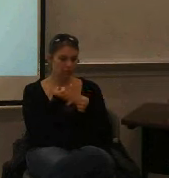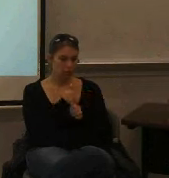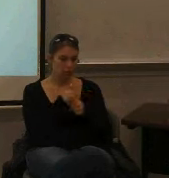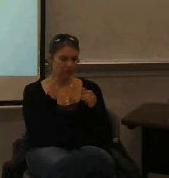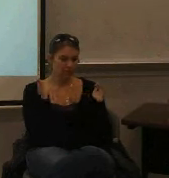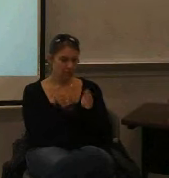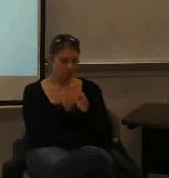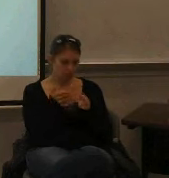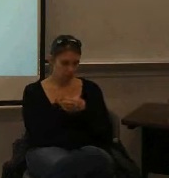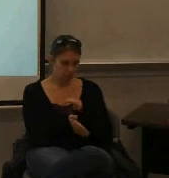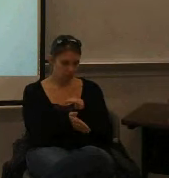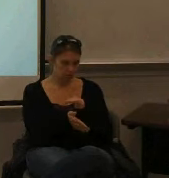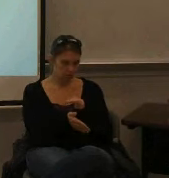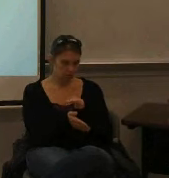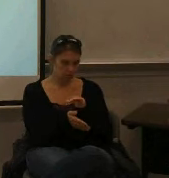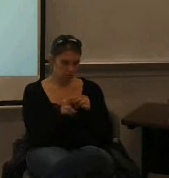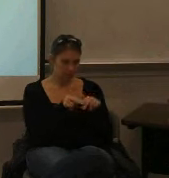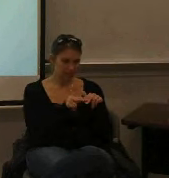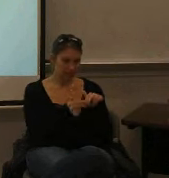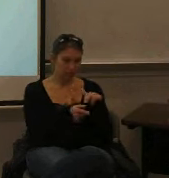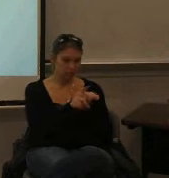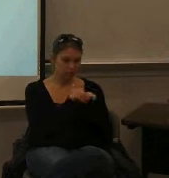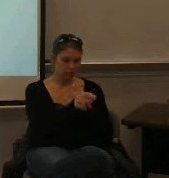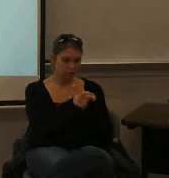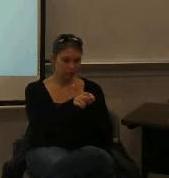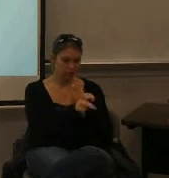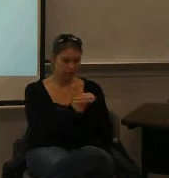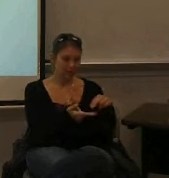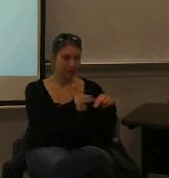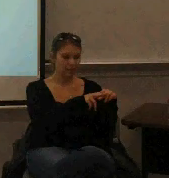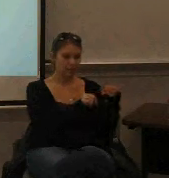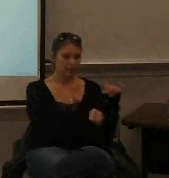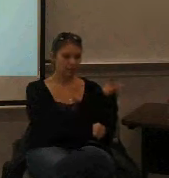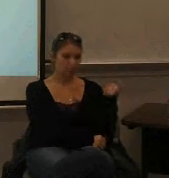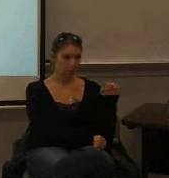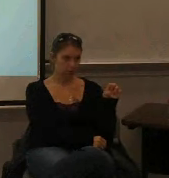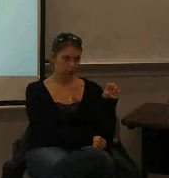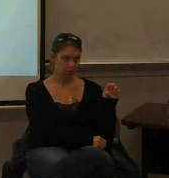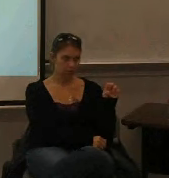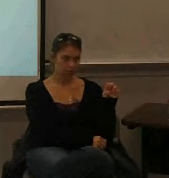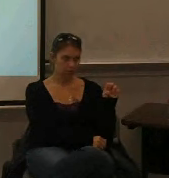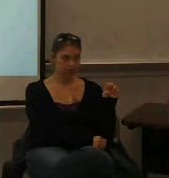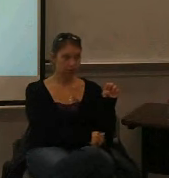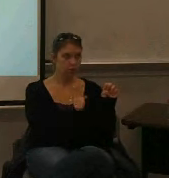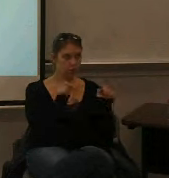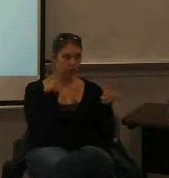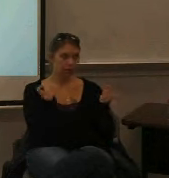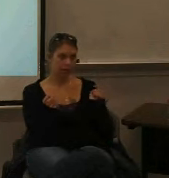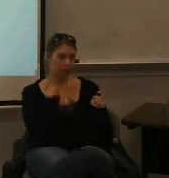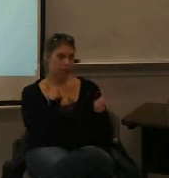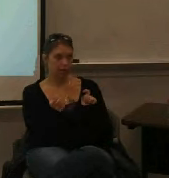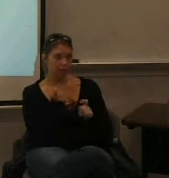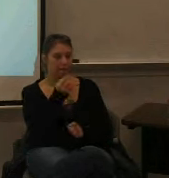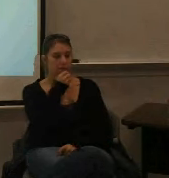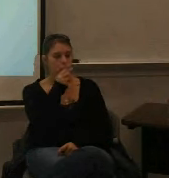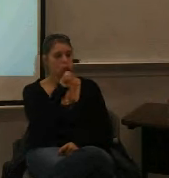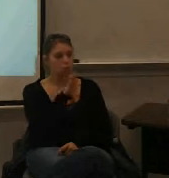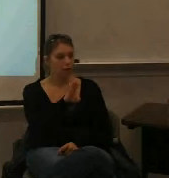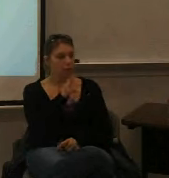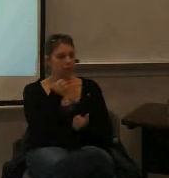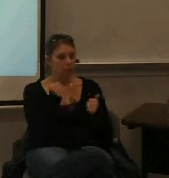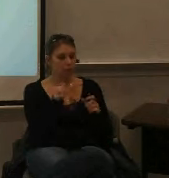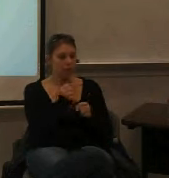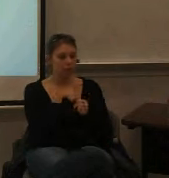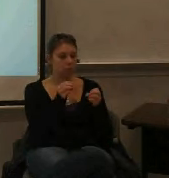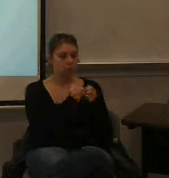production of small fish, decrease the zooplankton, and increase the algae. So you can actually manipulate the food web to get